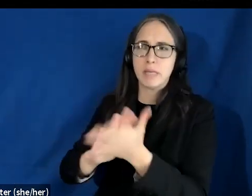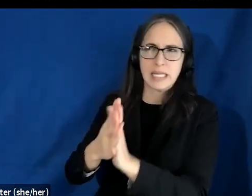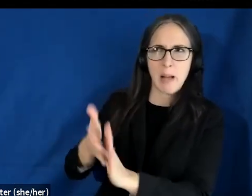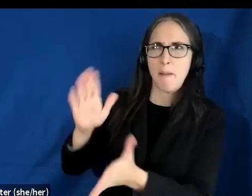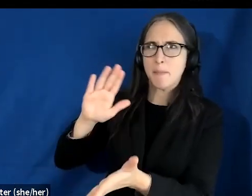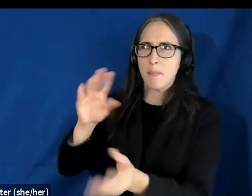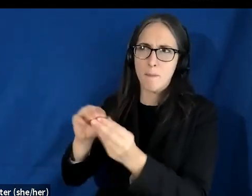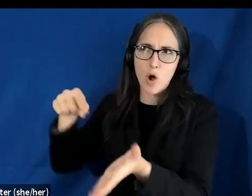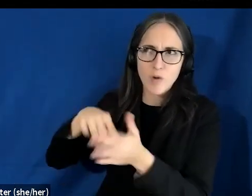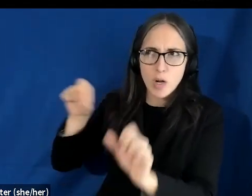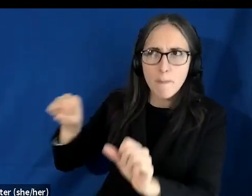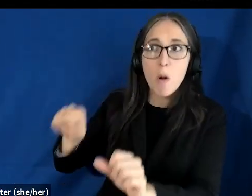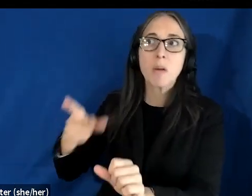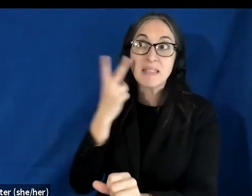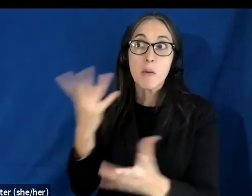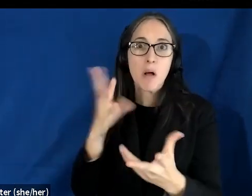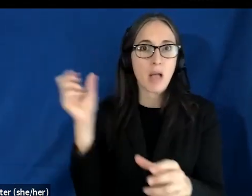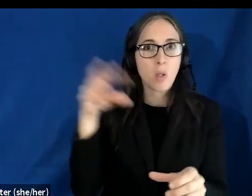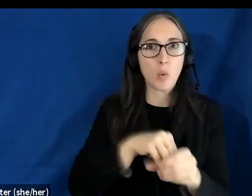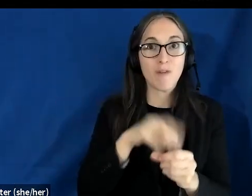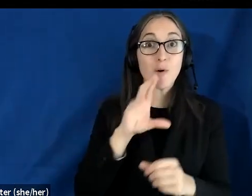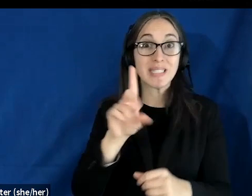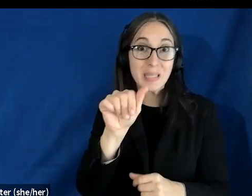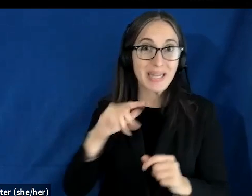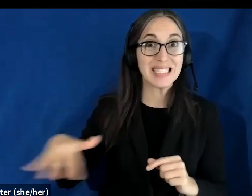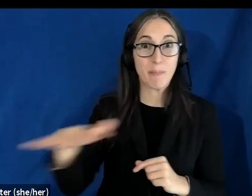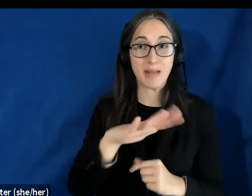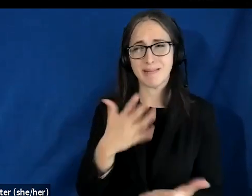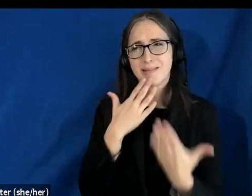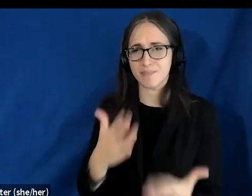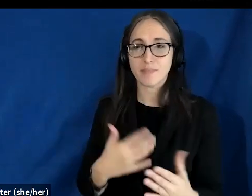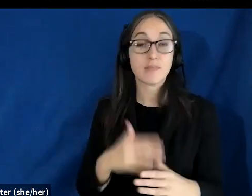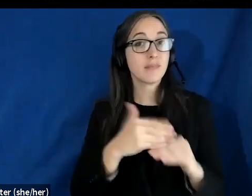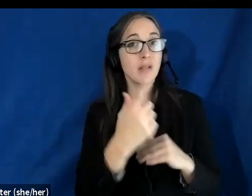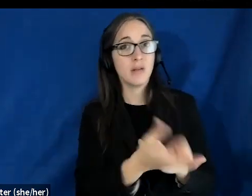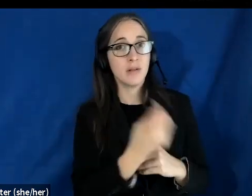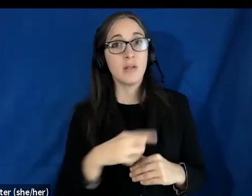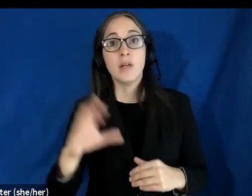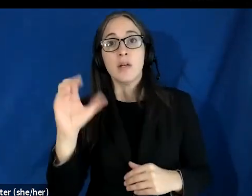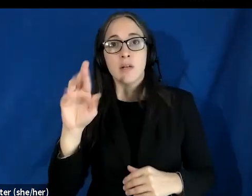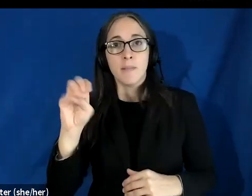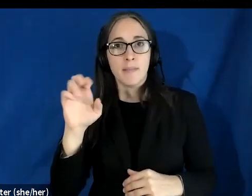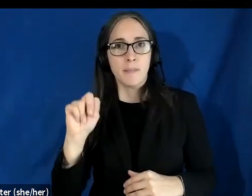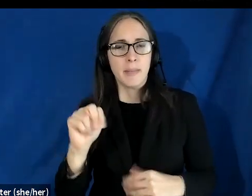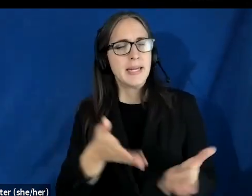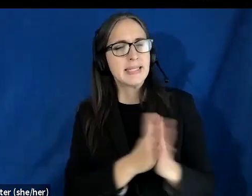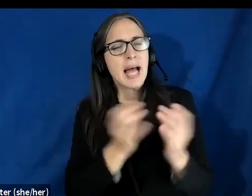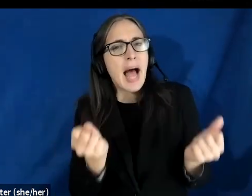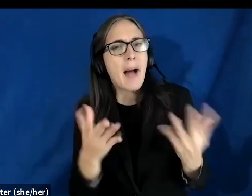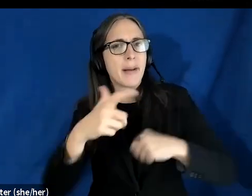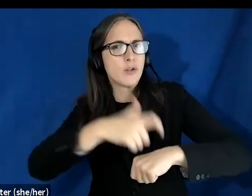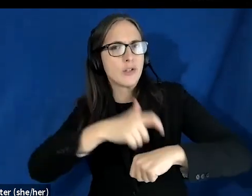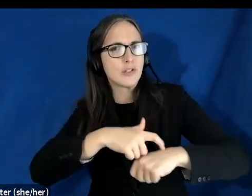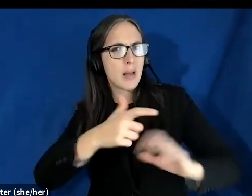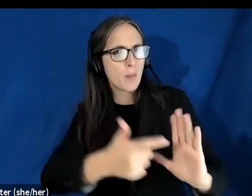Great question. Thanks so much. Thank you. Next question is from Carmen, who says, how much time does it take to learn to use